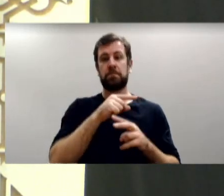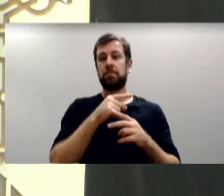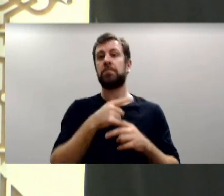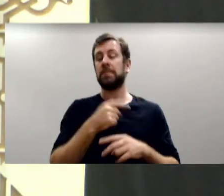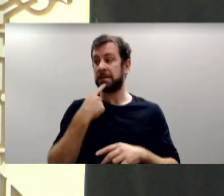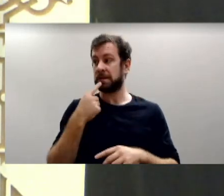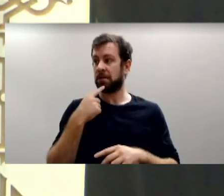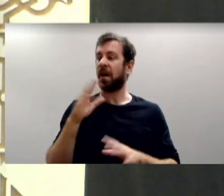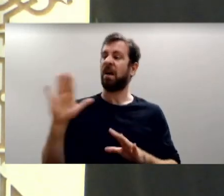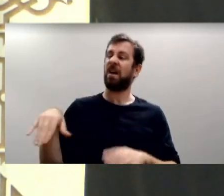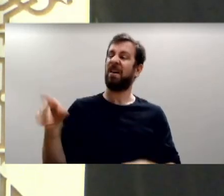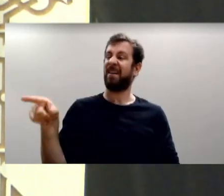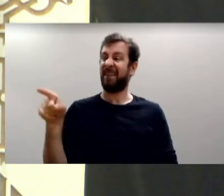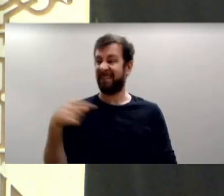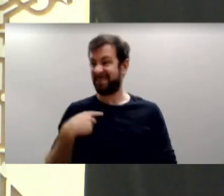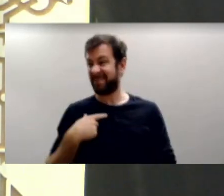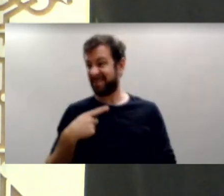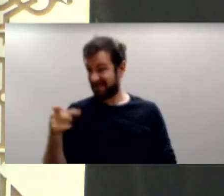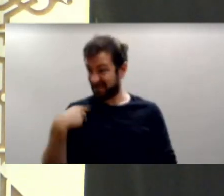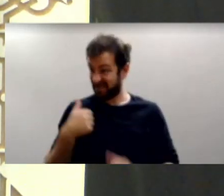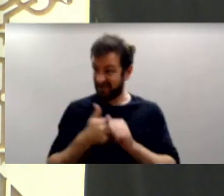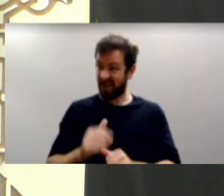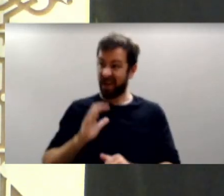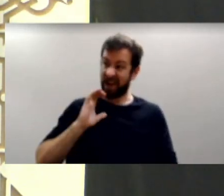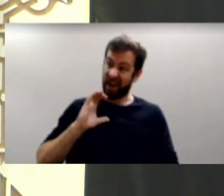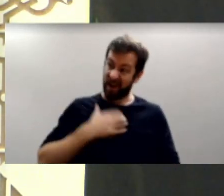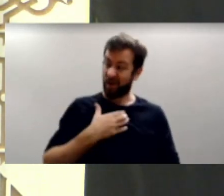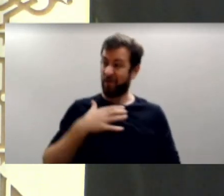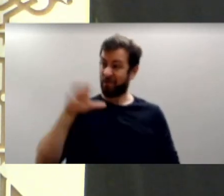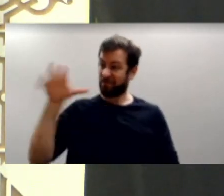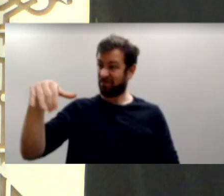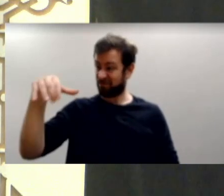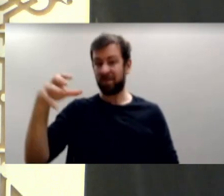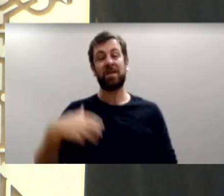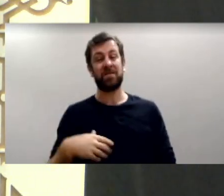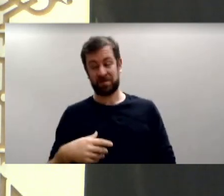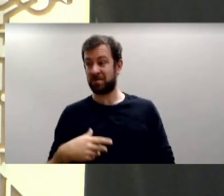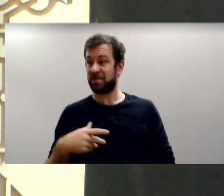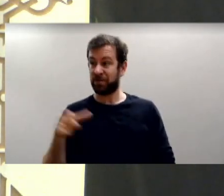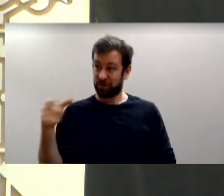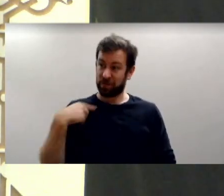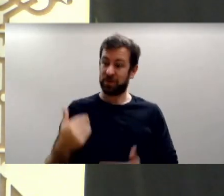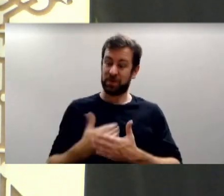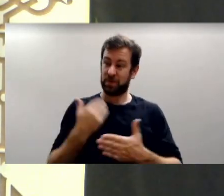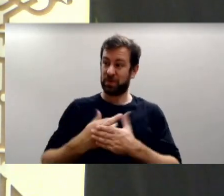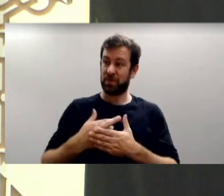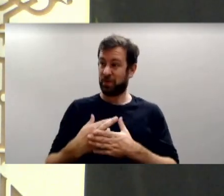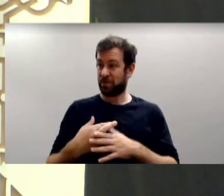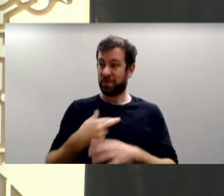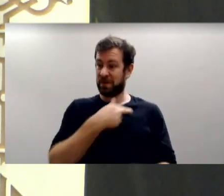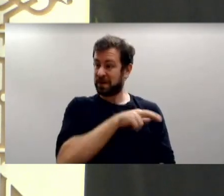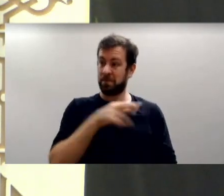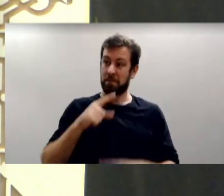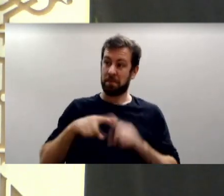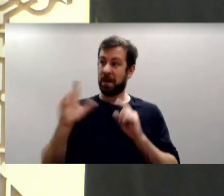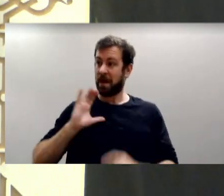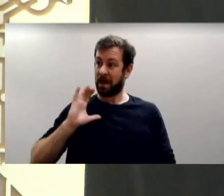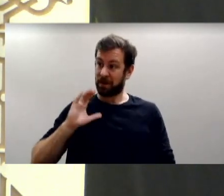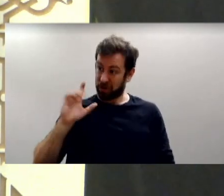ah, you are following our Qibla. You have a new religion, but your Qibla is